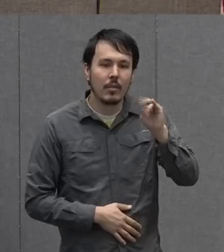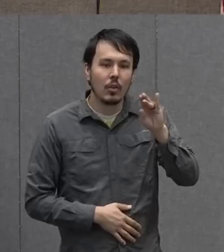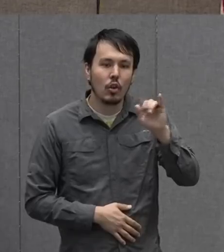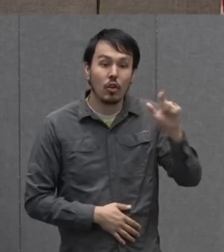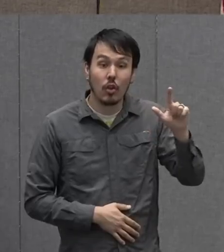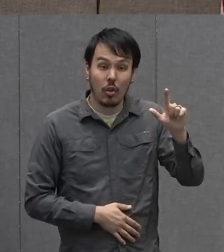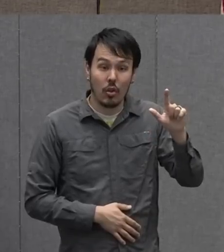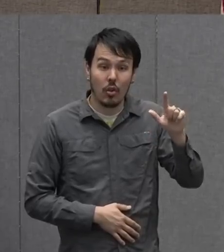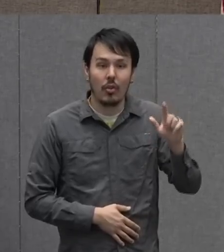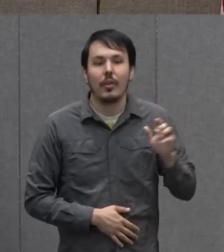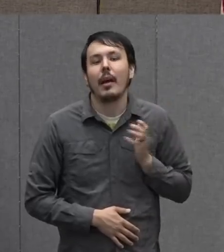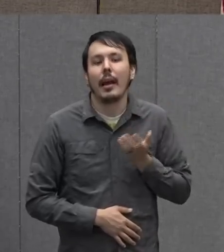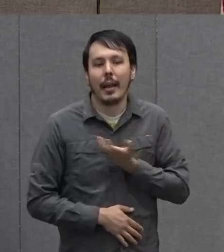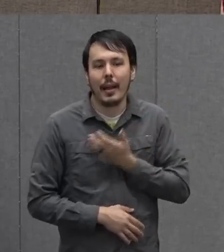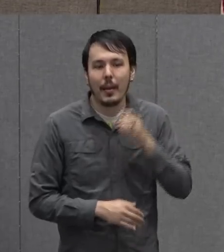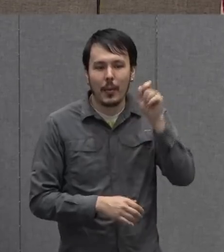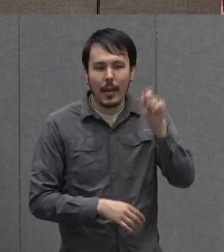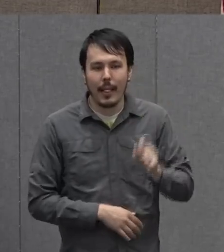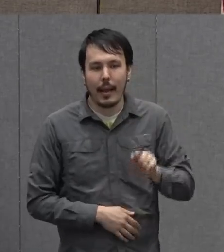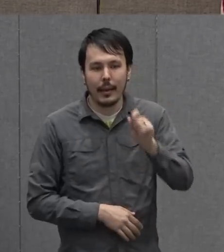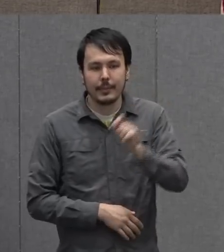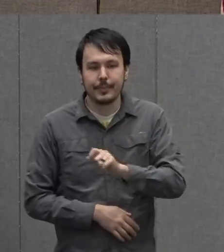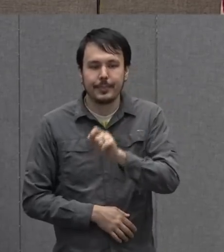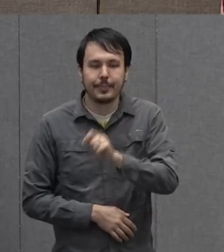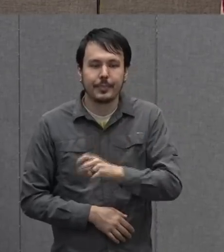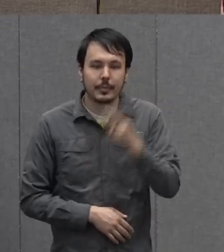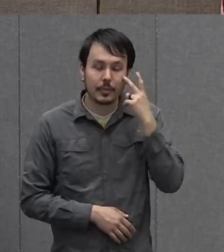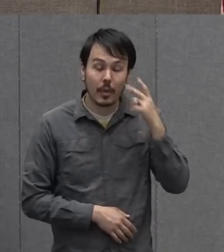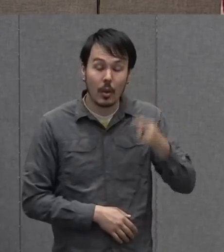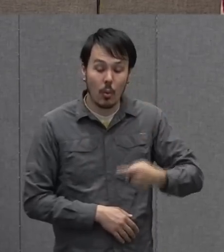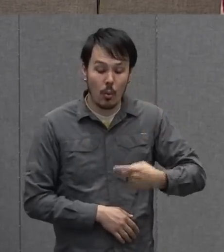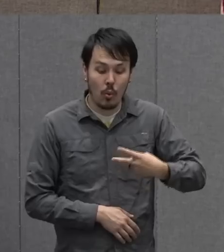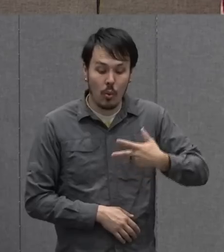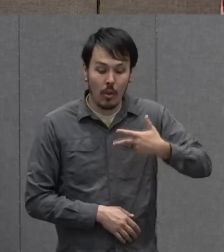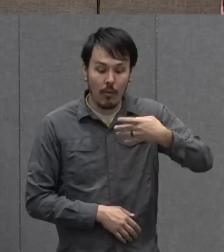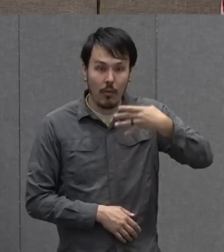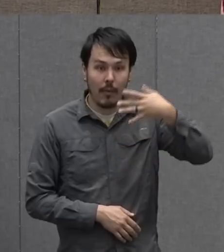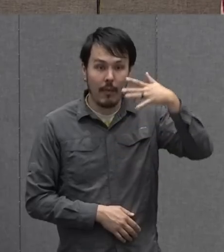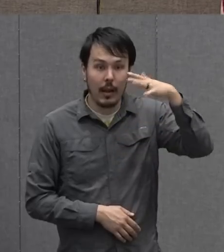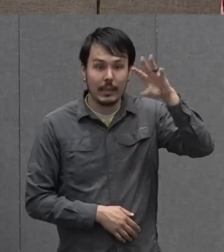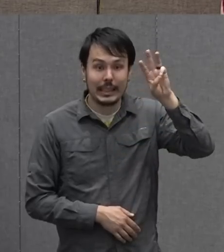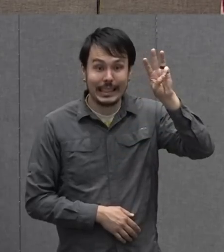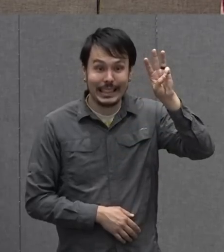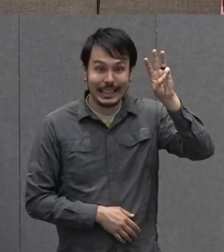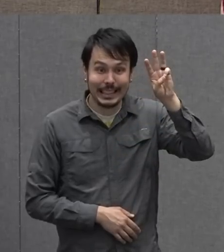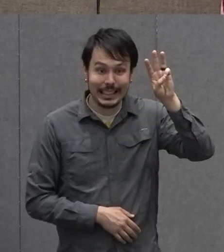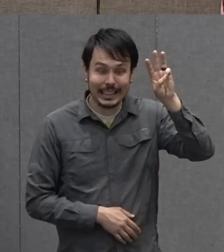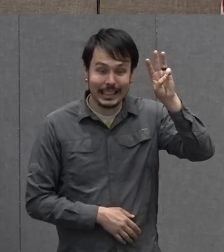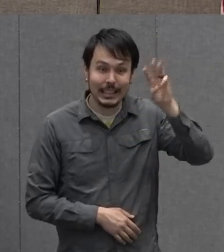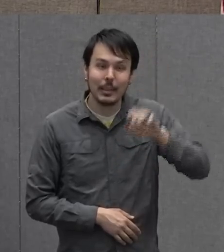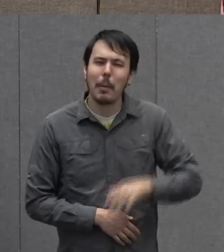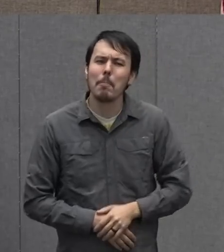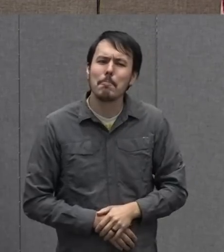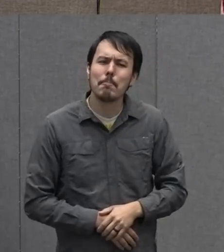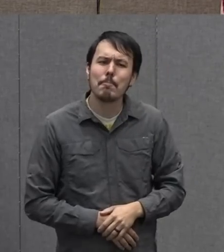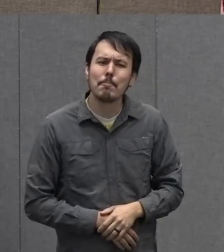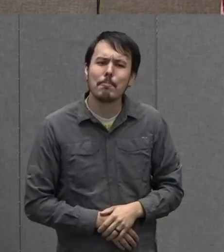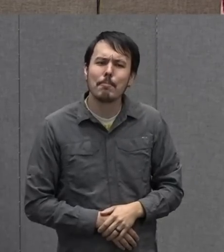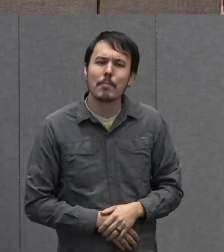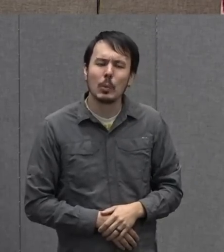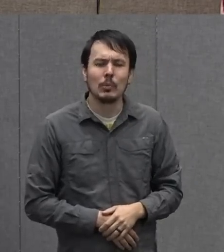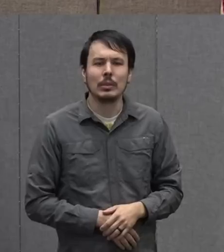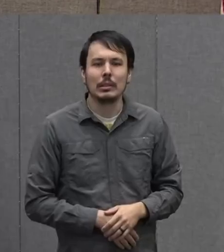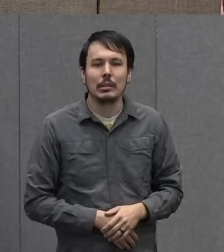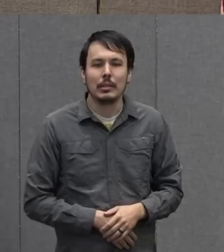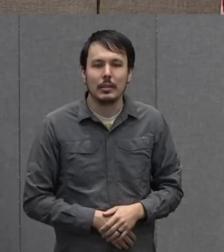down. So, 1, 2, 3, 4, 5, 6. You know what? This is bothering me